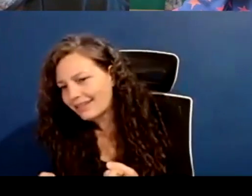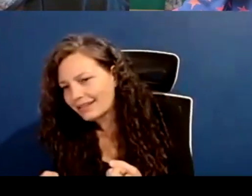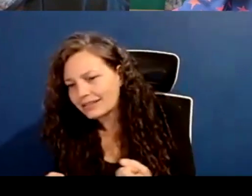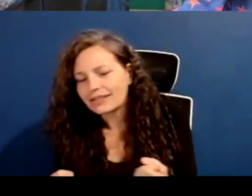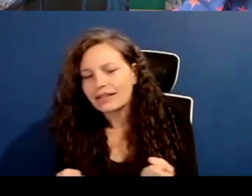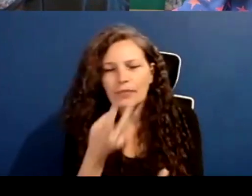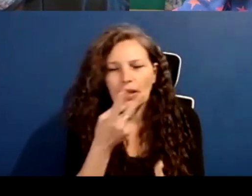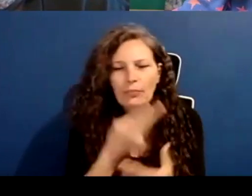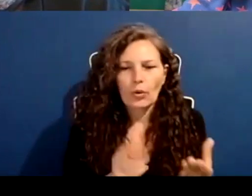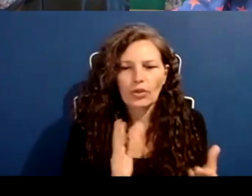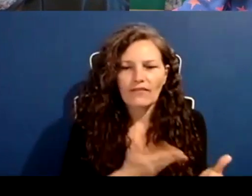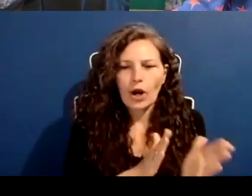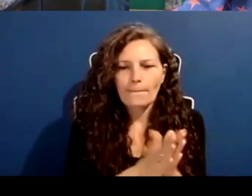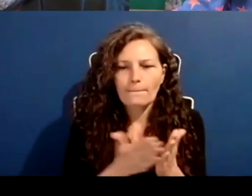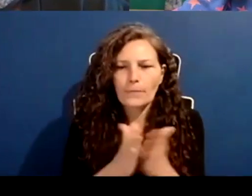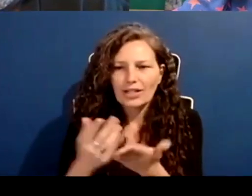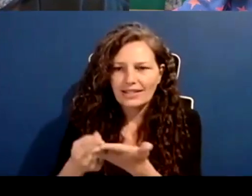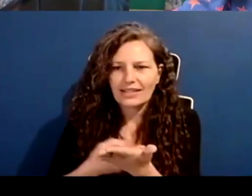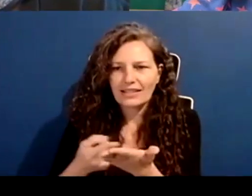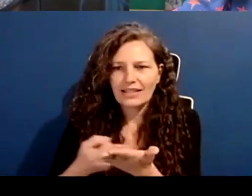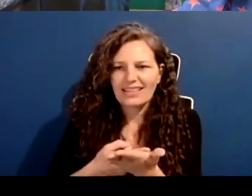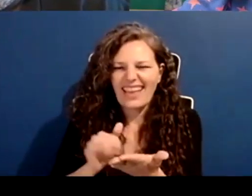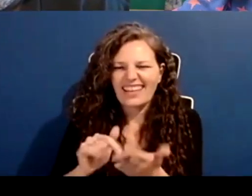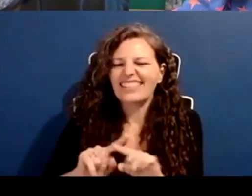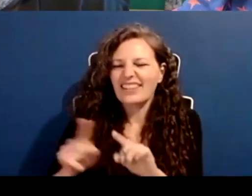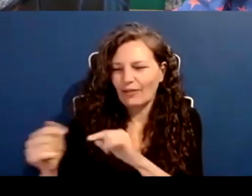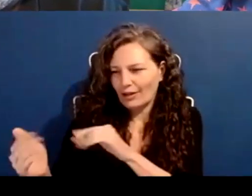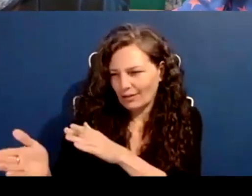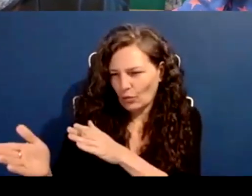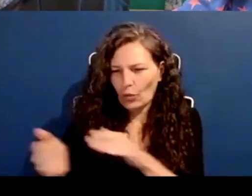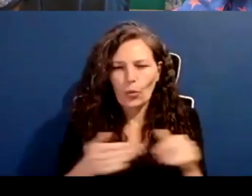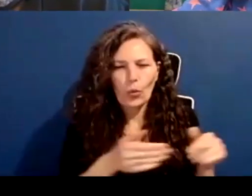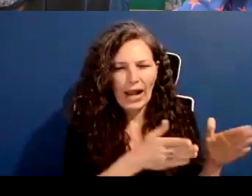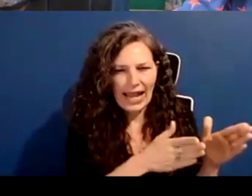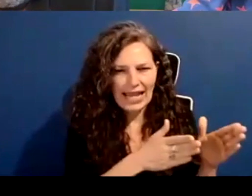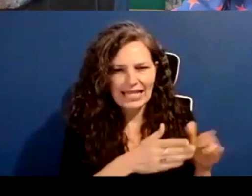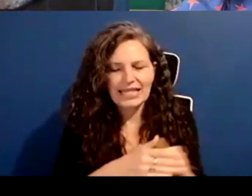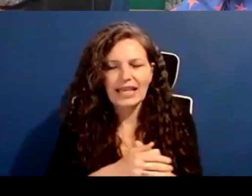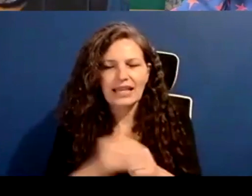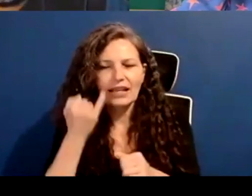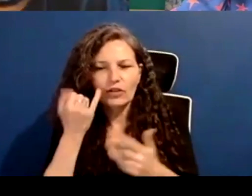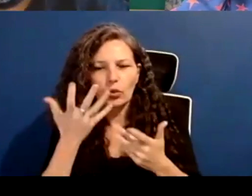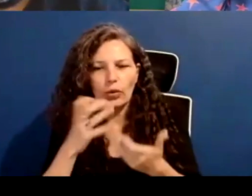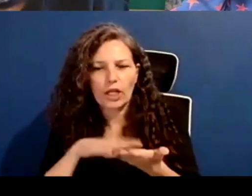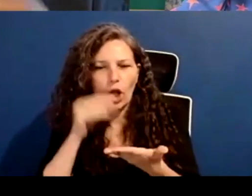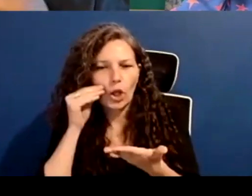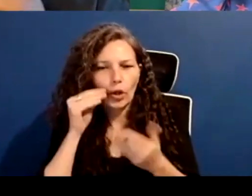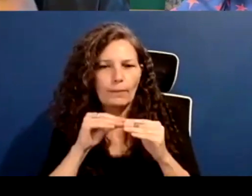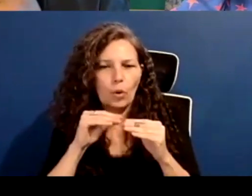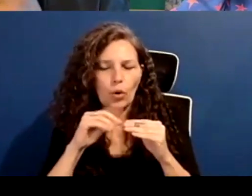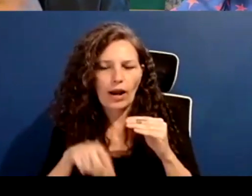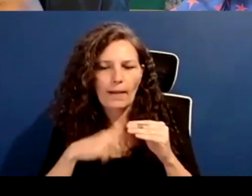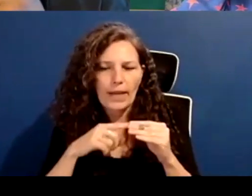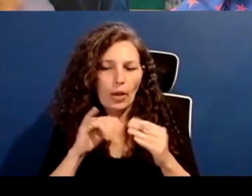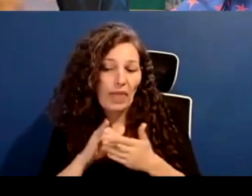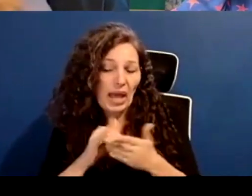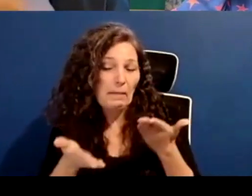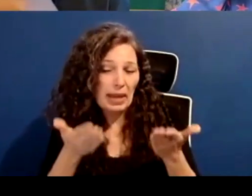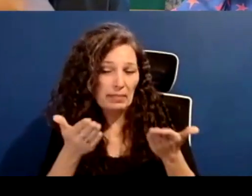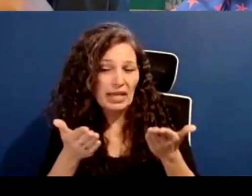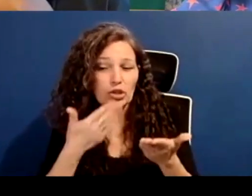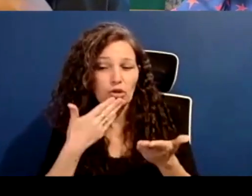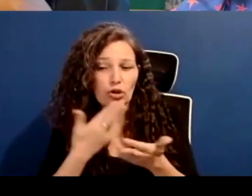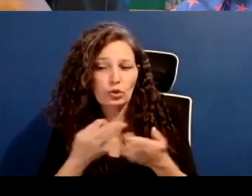about that in different ways. So that's, if you want to learn more about that, that might be a